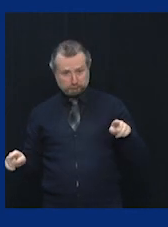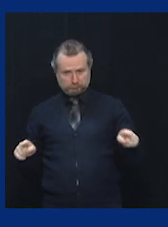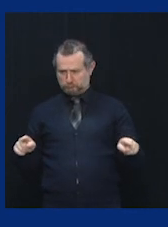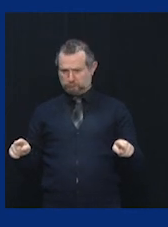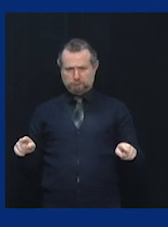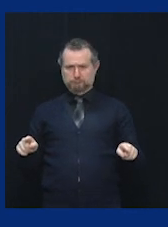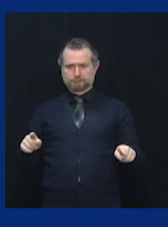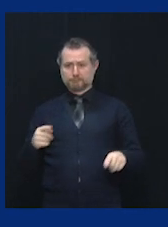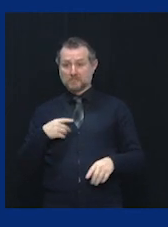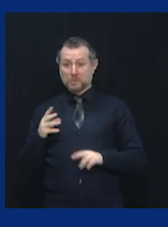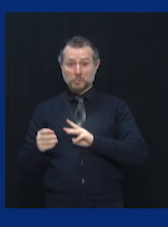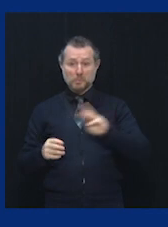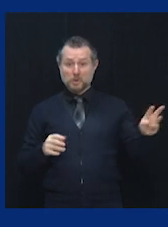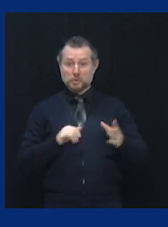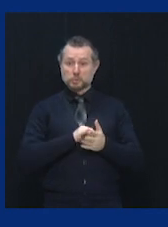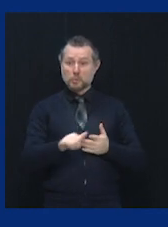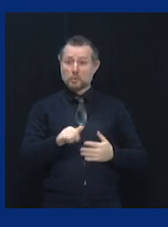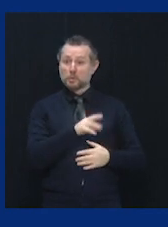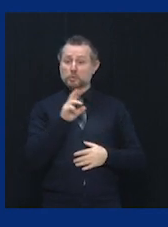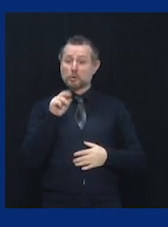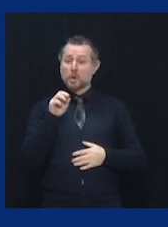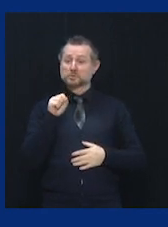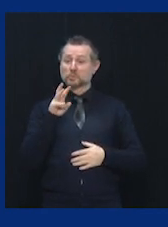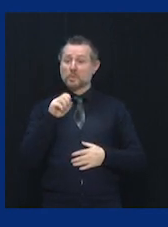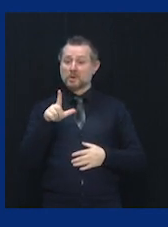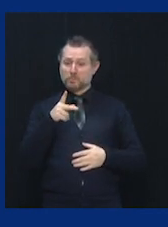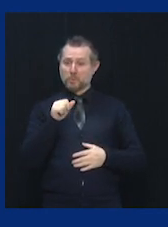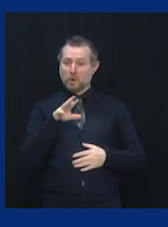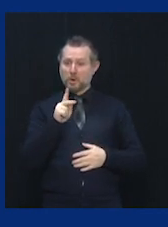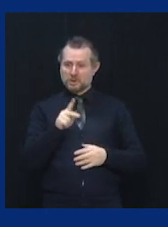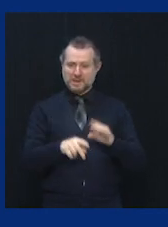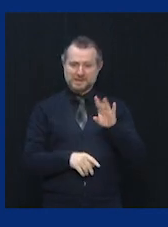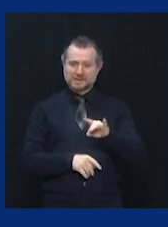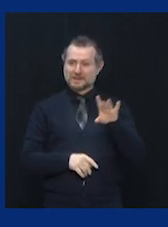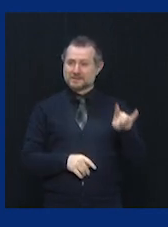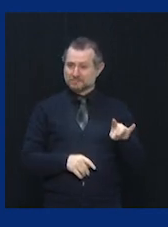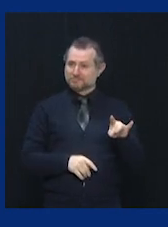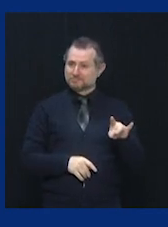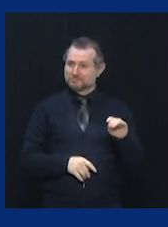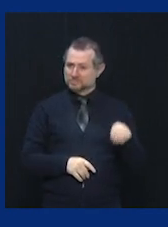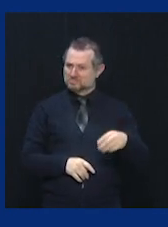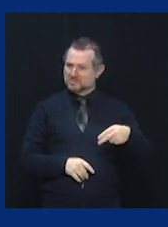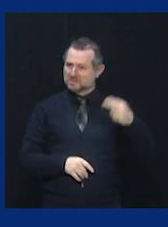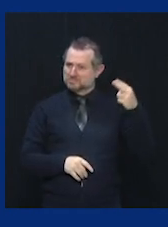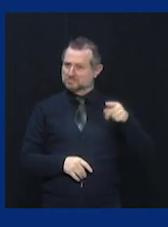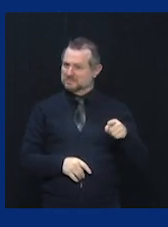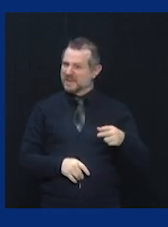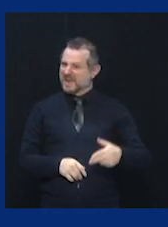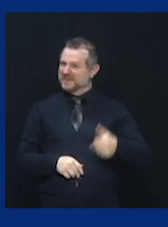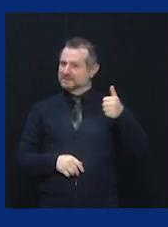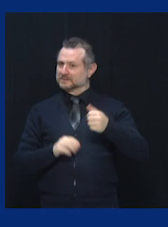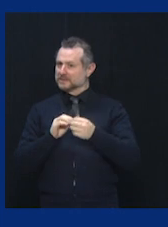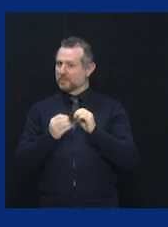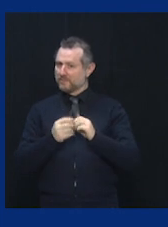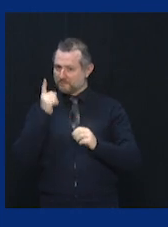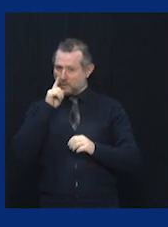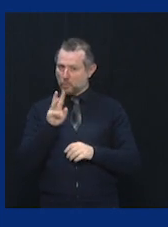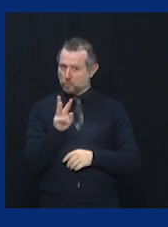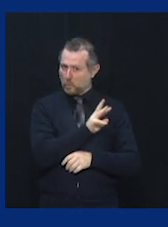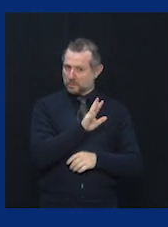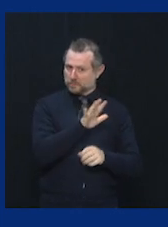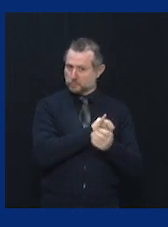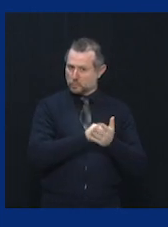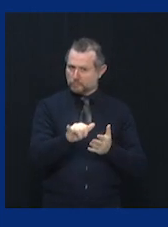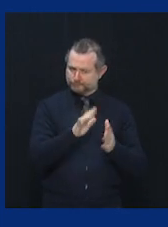Western New York, Roswell Park, 88. All high. Highest number in Western New York.